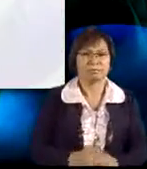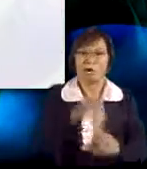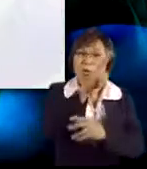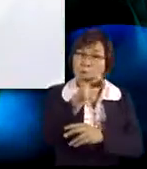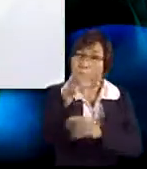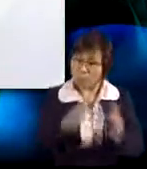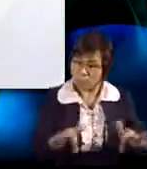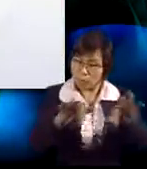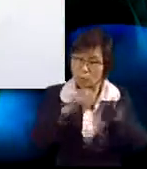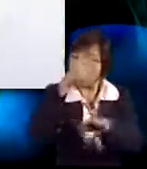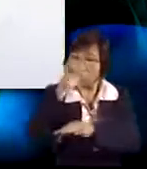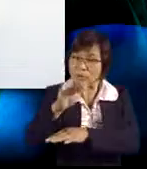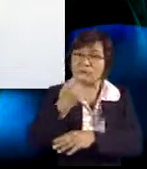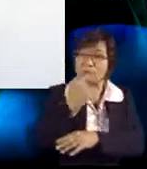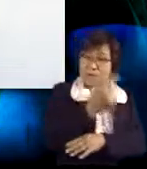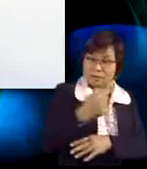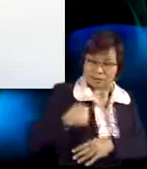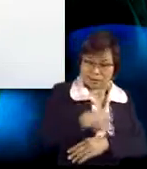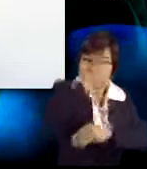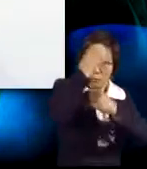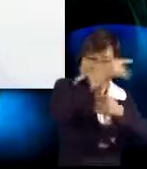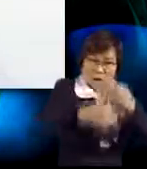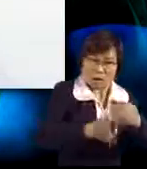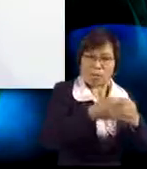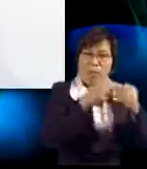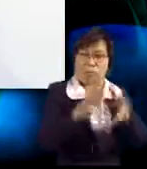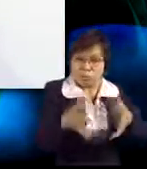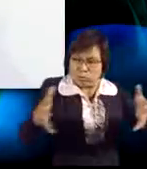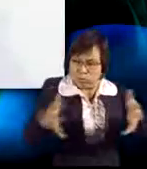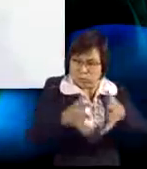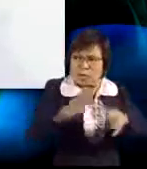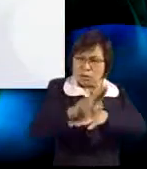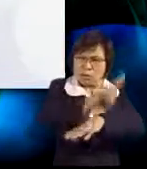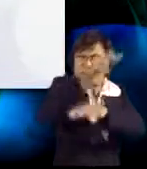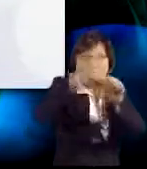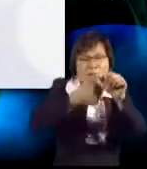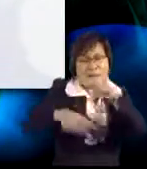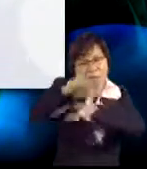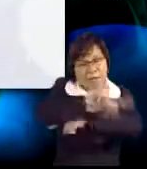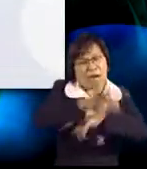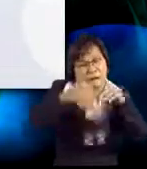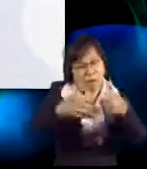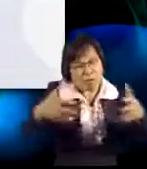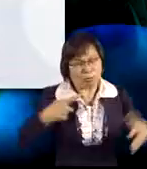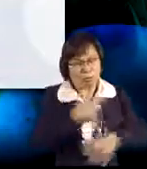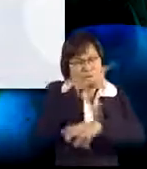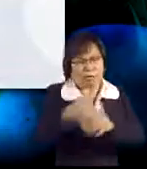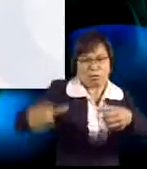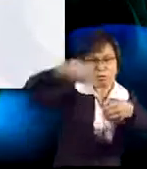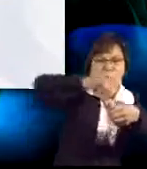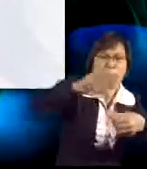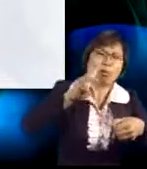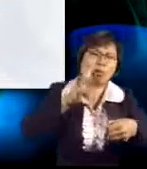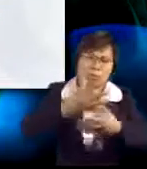Volume is important because it tells us information about quantity, and it is used every day, like how much do we need to fill our